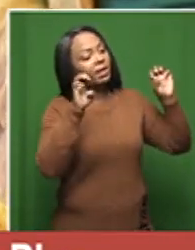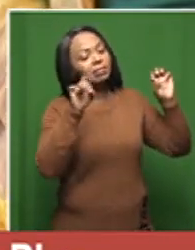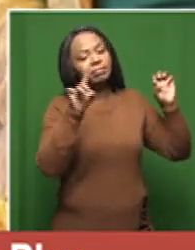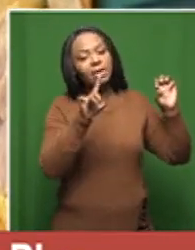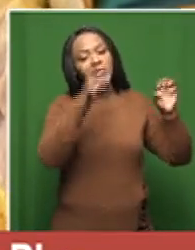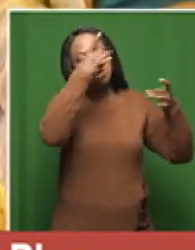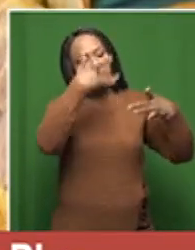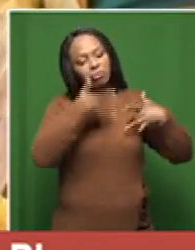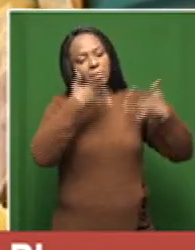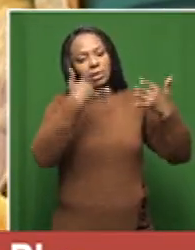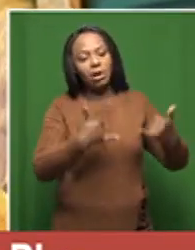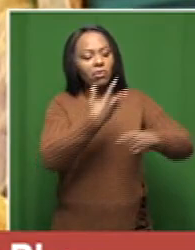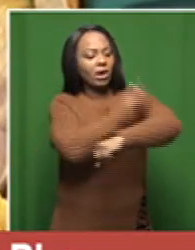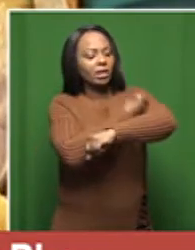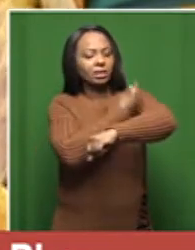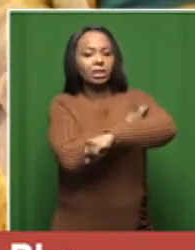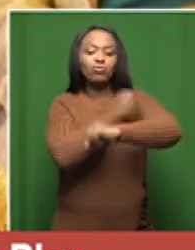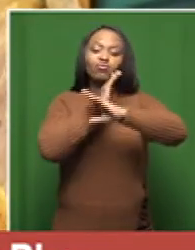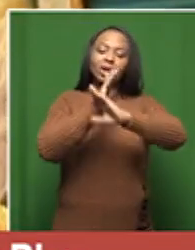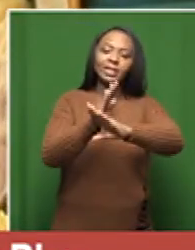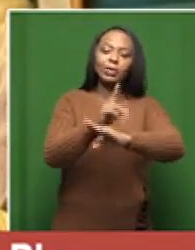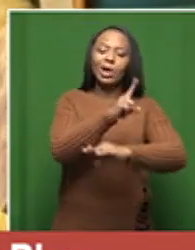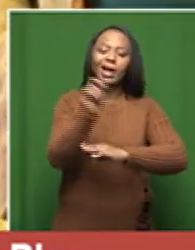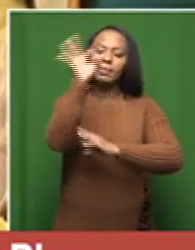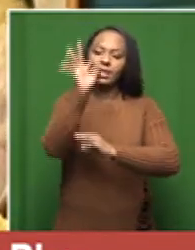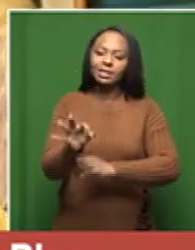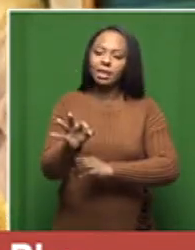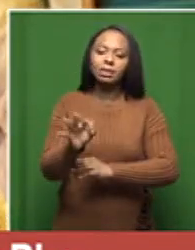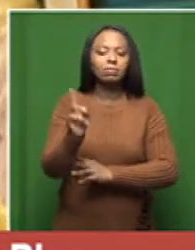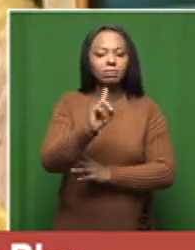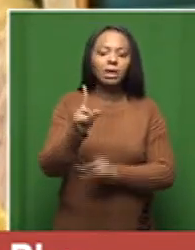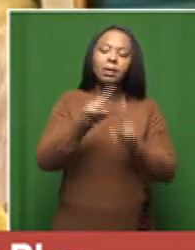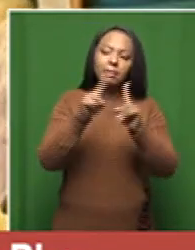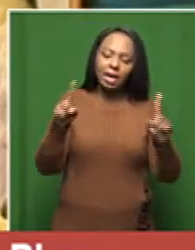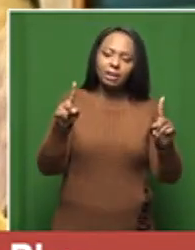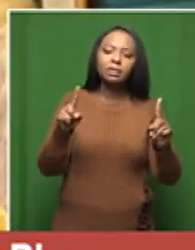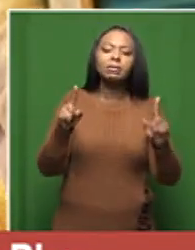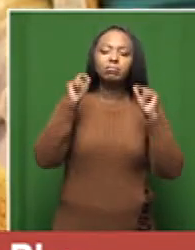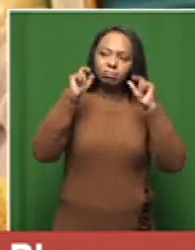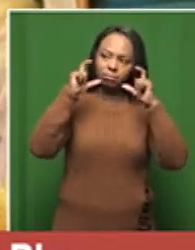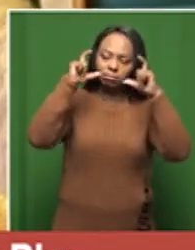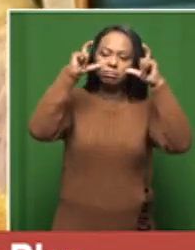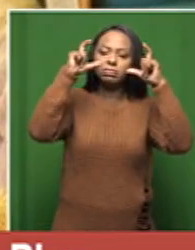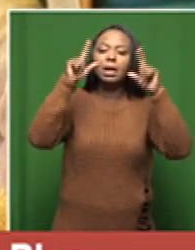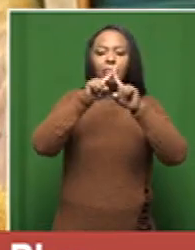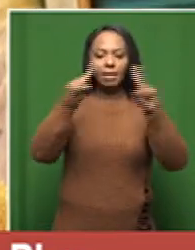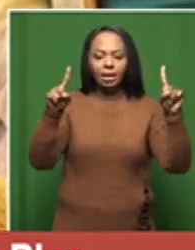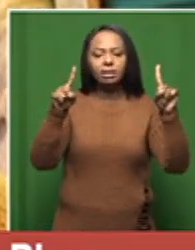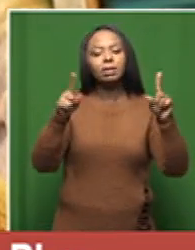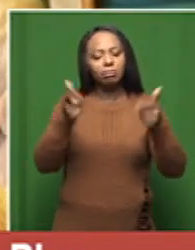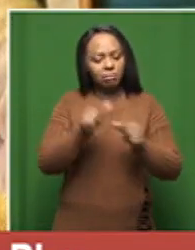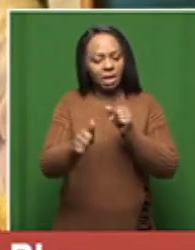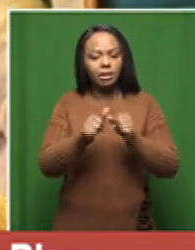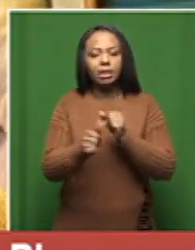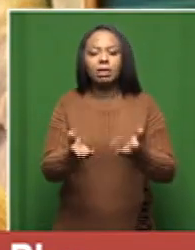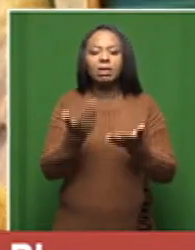told us that the vaccine does not protect us 100%. I'll still be vigilant, but at least now I'll be